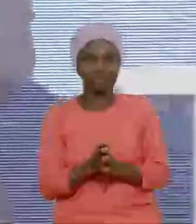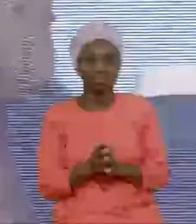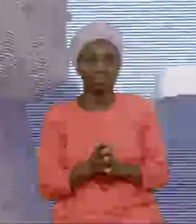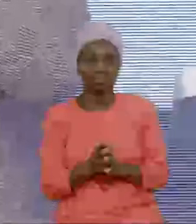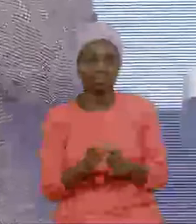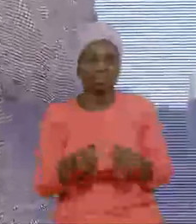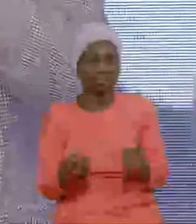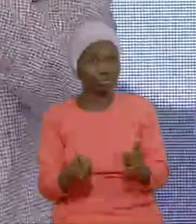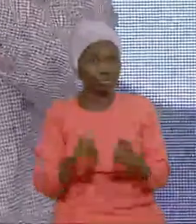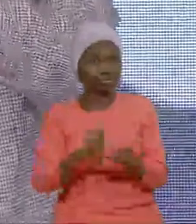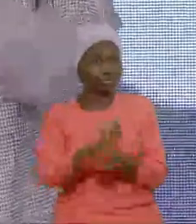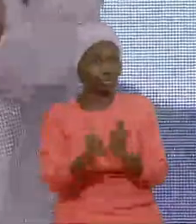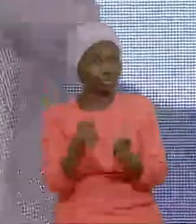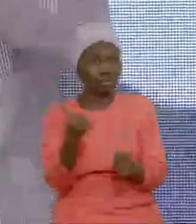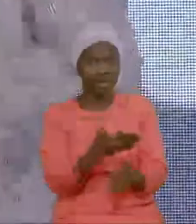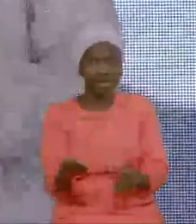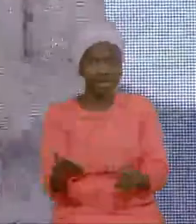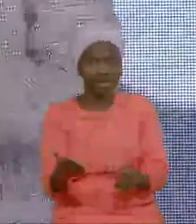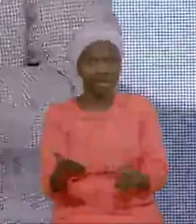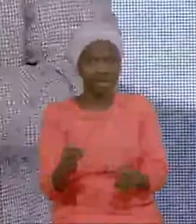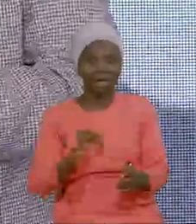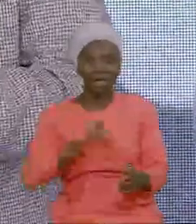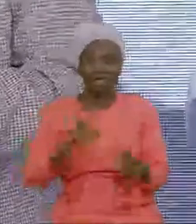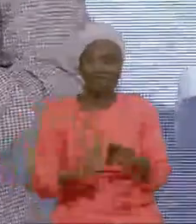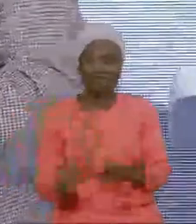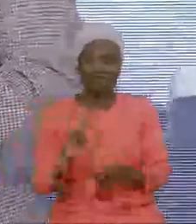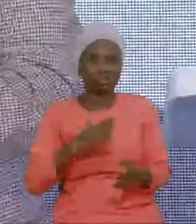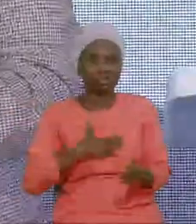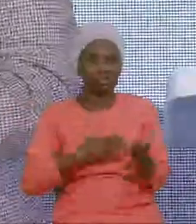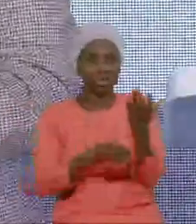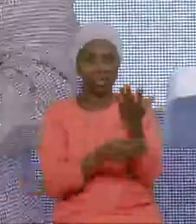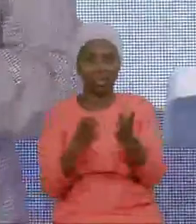But to change anything, I have to use my hand.